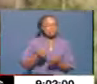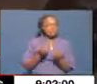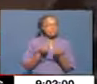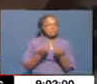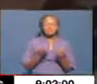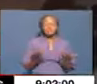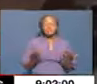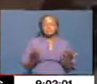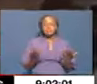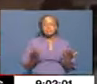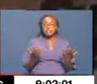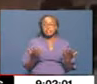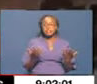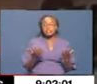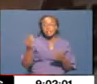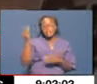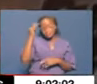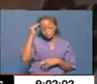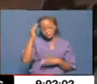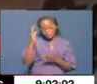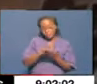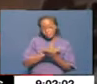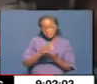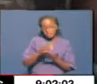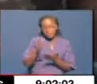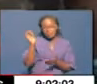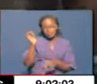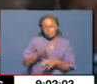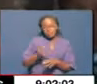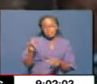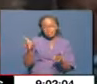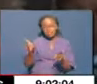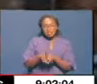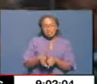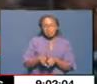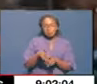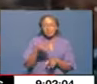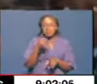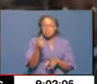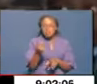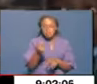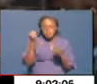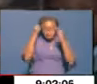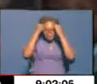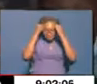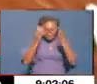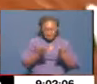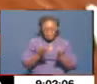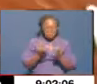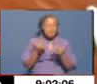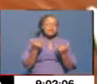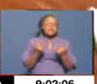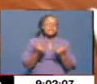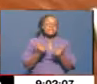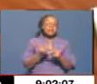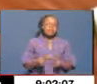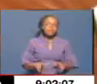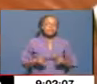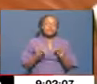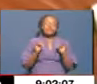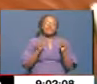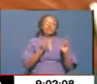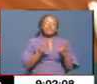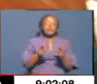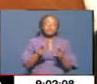The education sector, which was among those affected, registering few learners who now have to contend with a new normal of